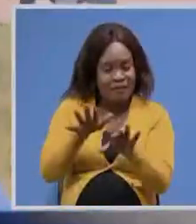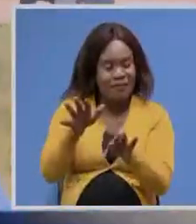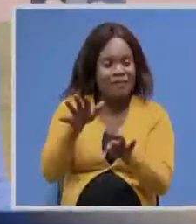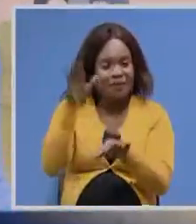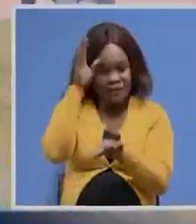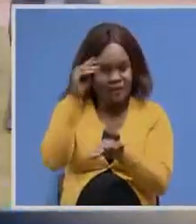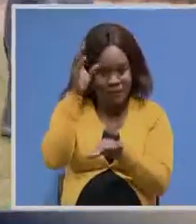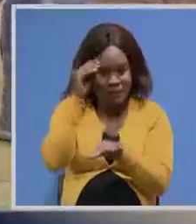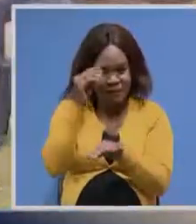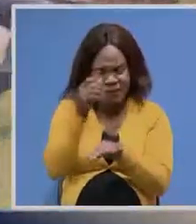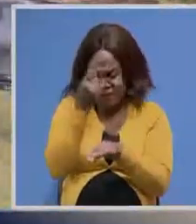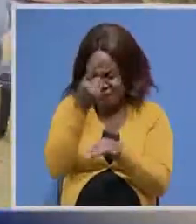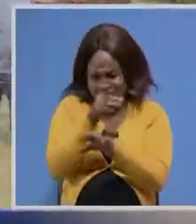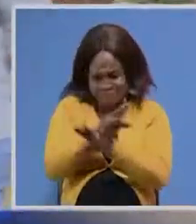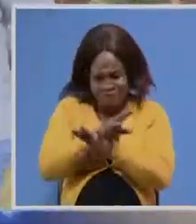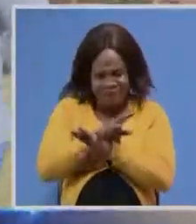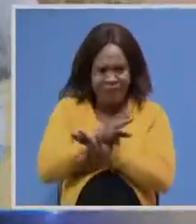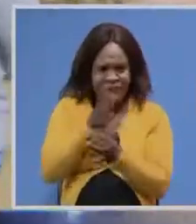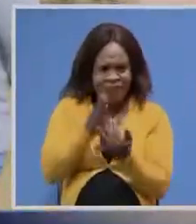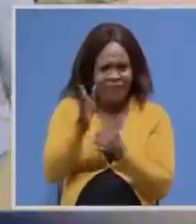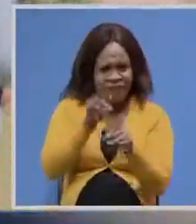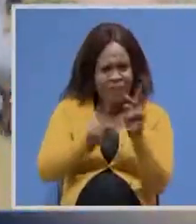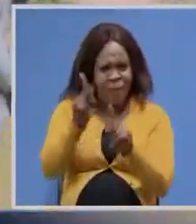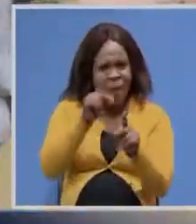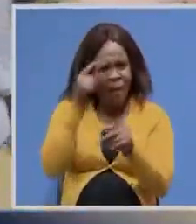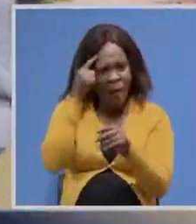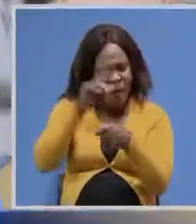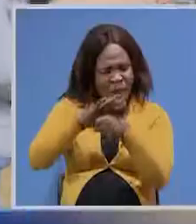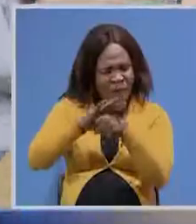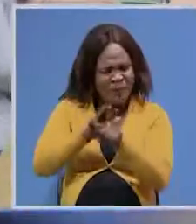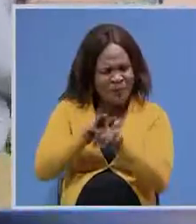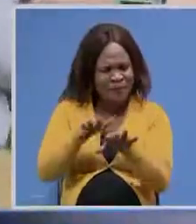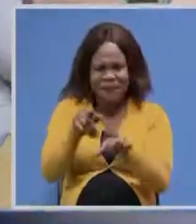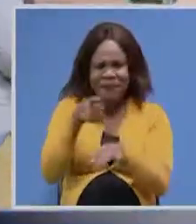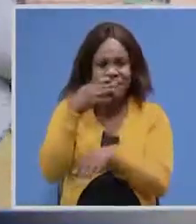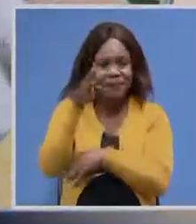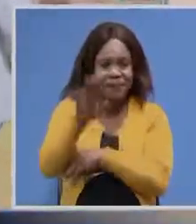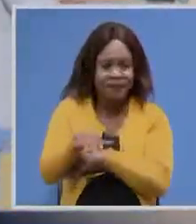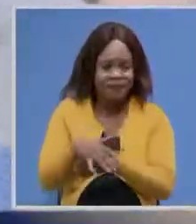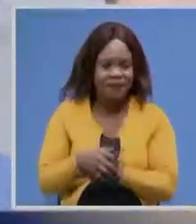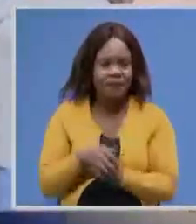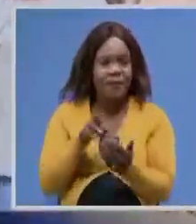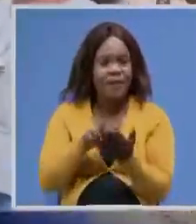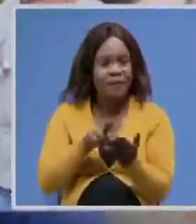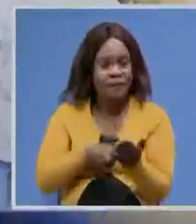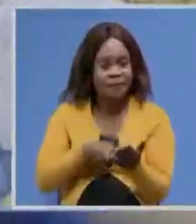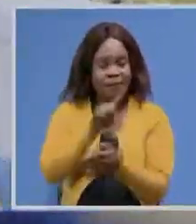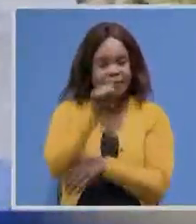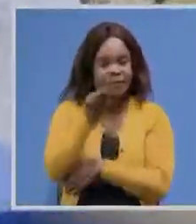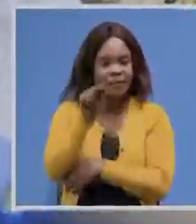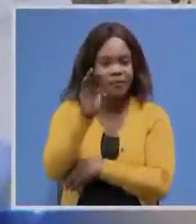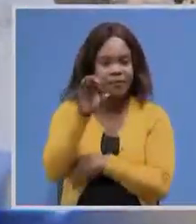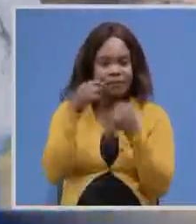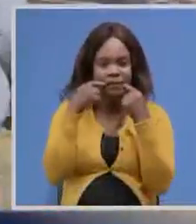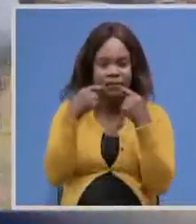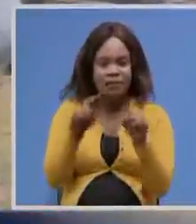Zambians understand its extent amid some people still thinking the pandemic is a hoax. Brian Mwale, ZNBC